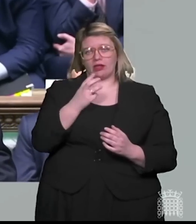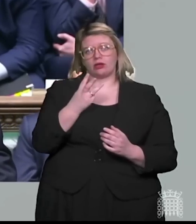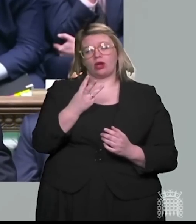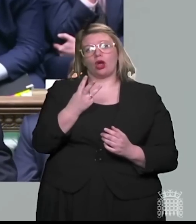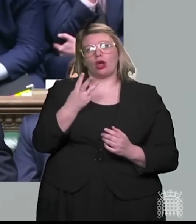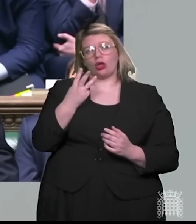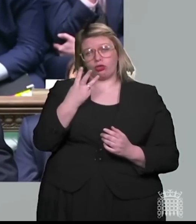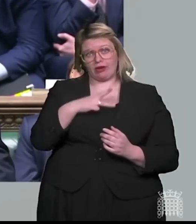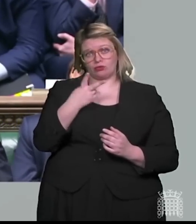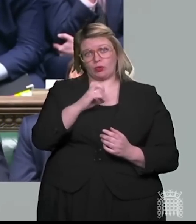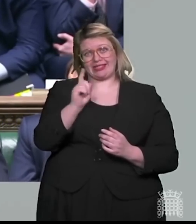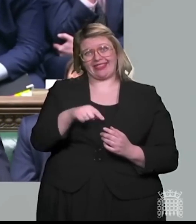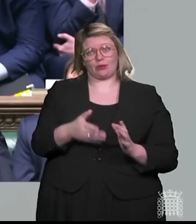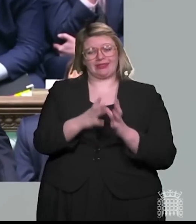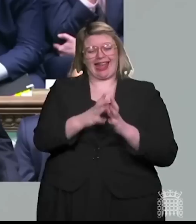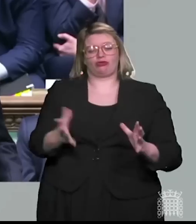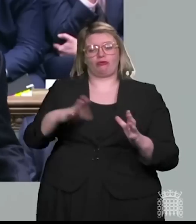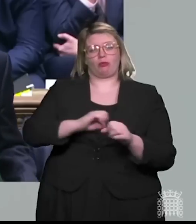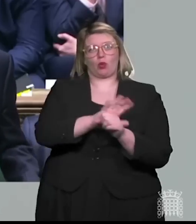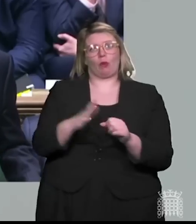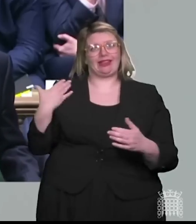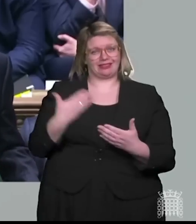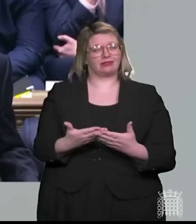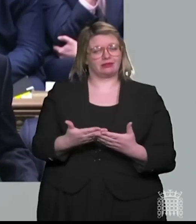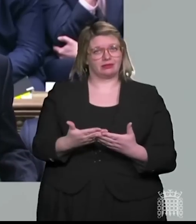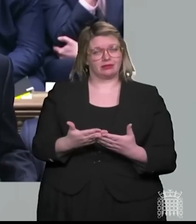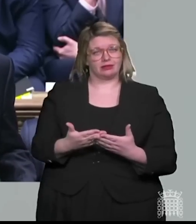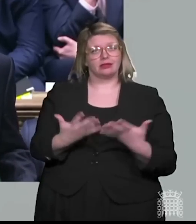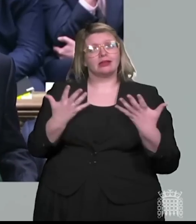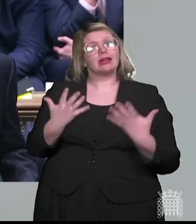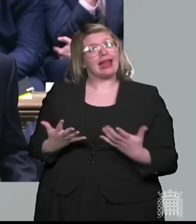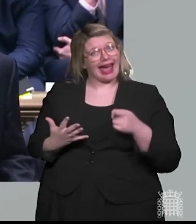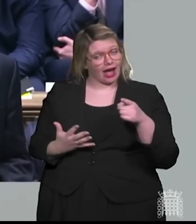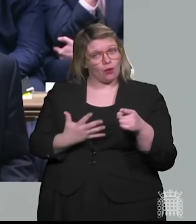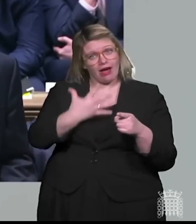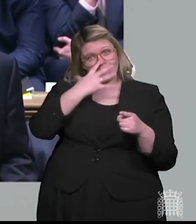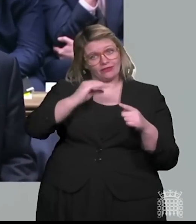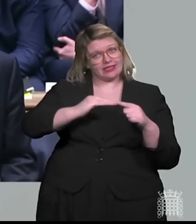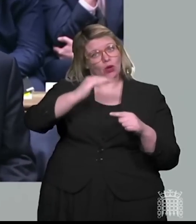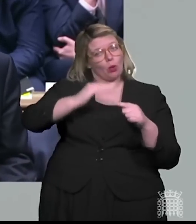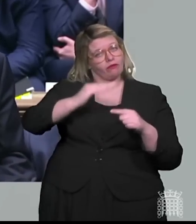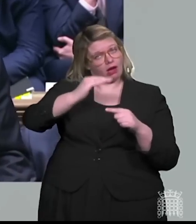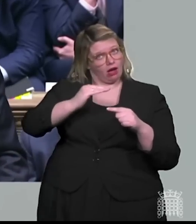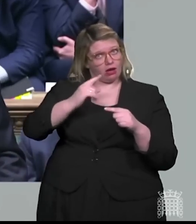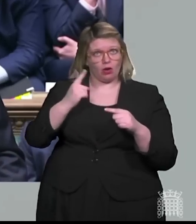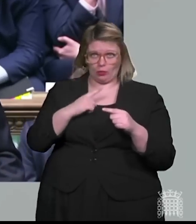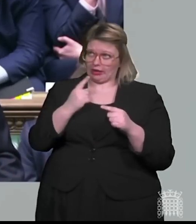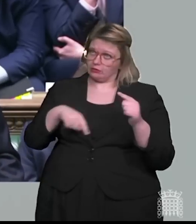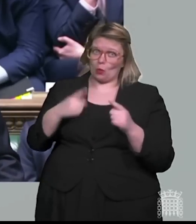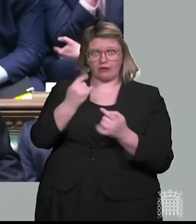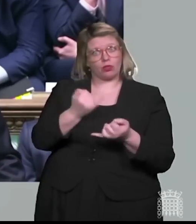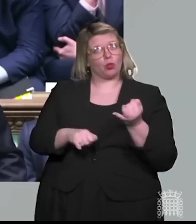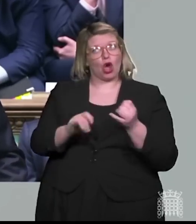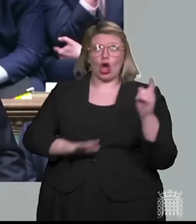320,000 since before the pandemic. We now have the 23rd highest inactivity rate for over 55s in